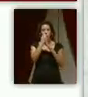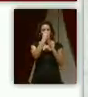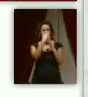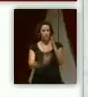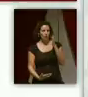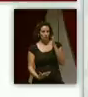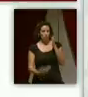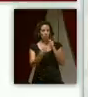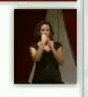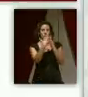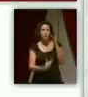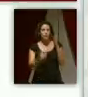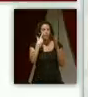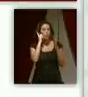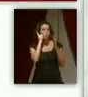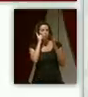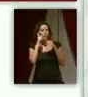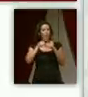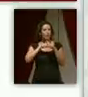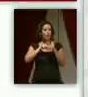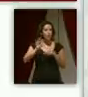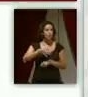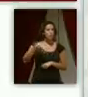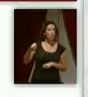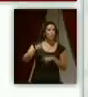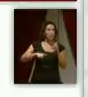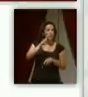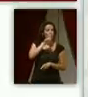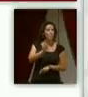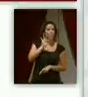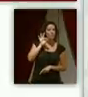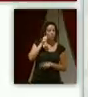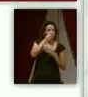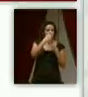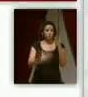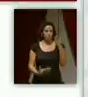browser will provide you with a list of mobile phones matching the selected profile.